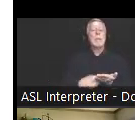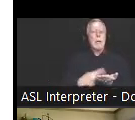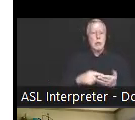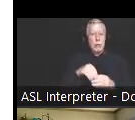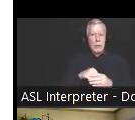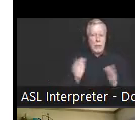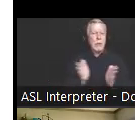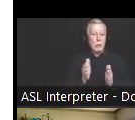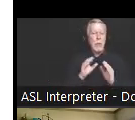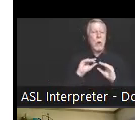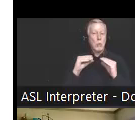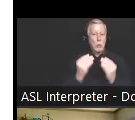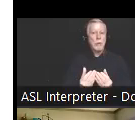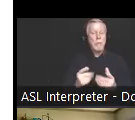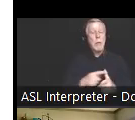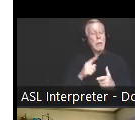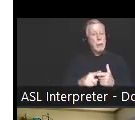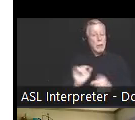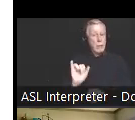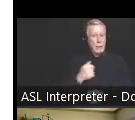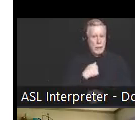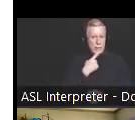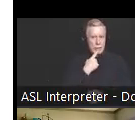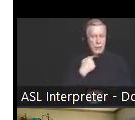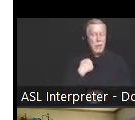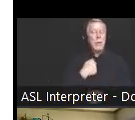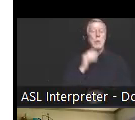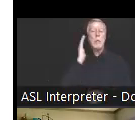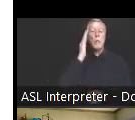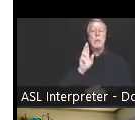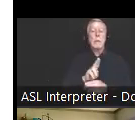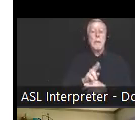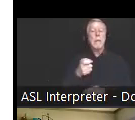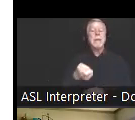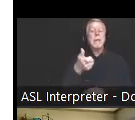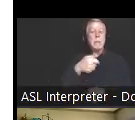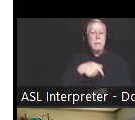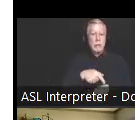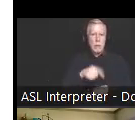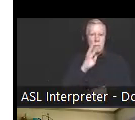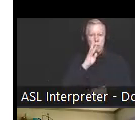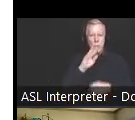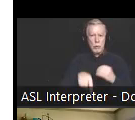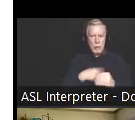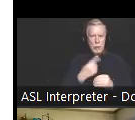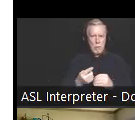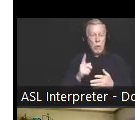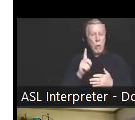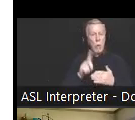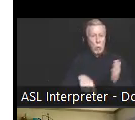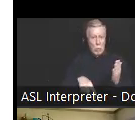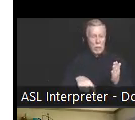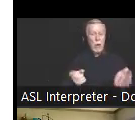small group. Then, as I said, we're going to spend a little bit of time talking about what are